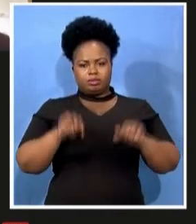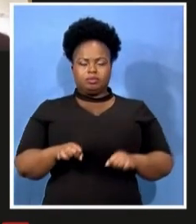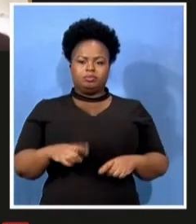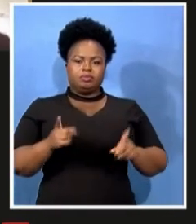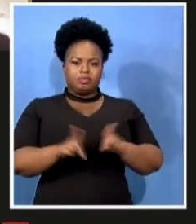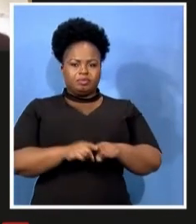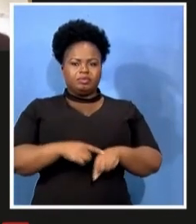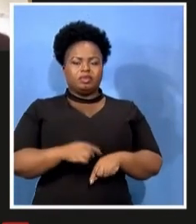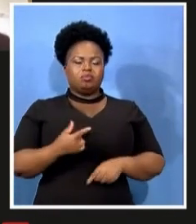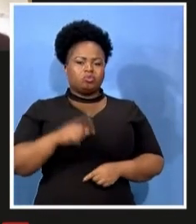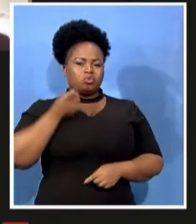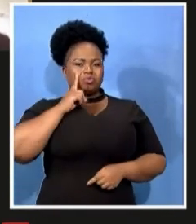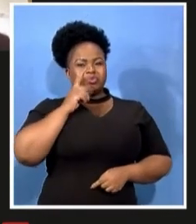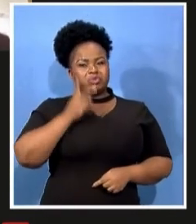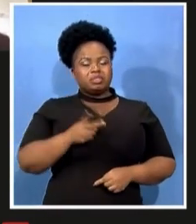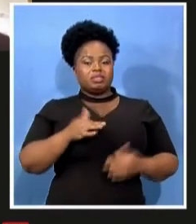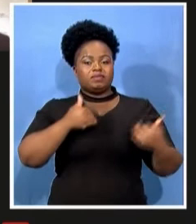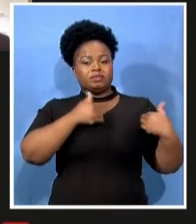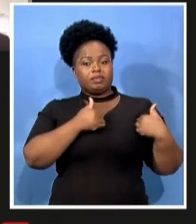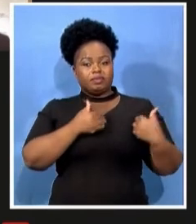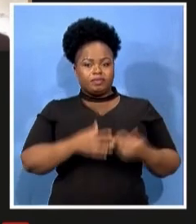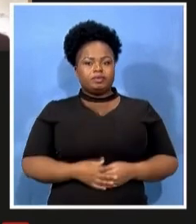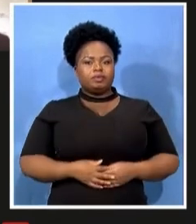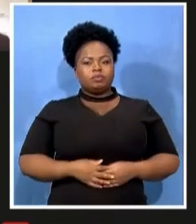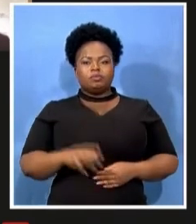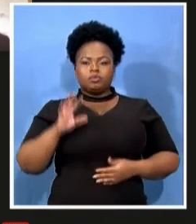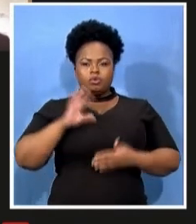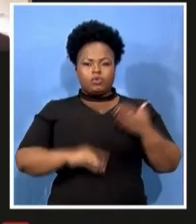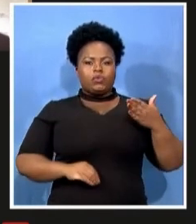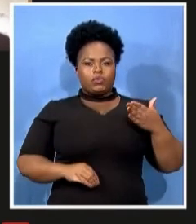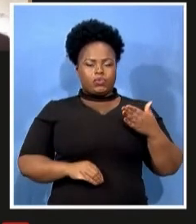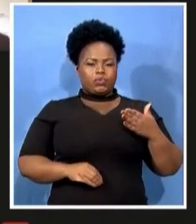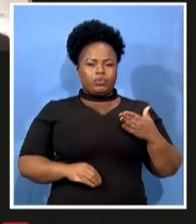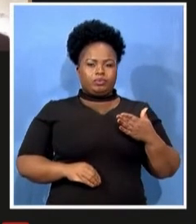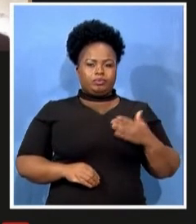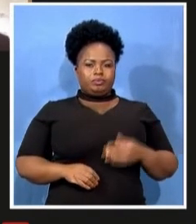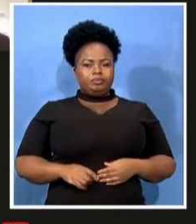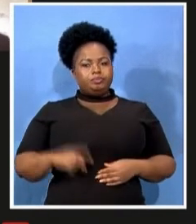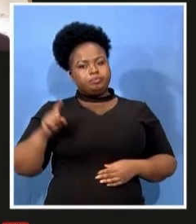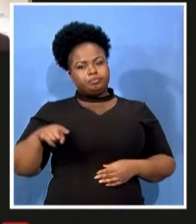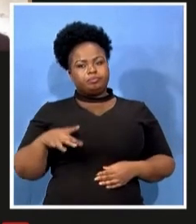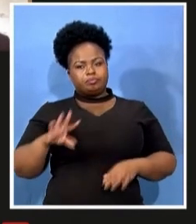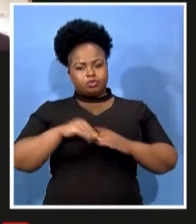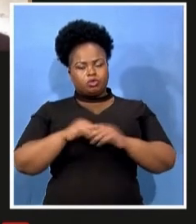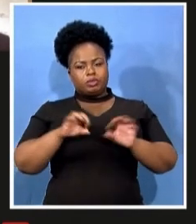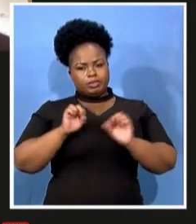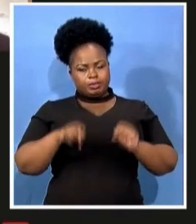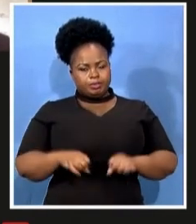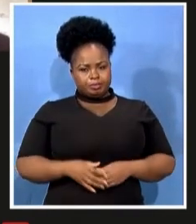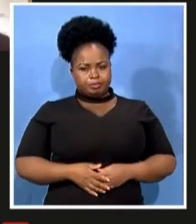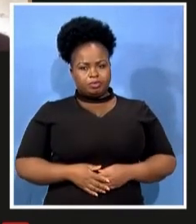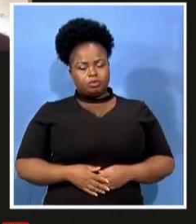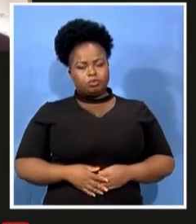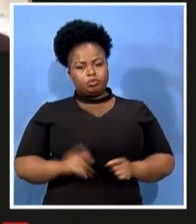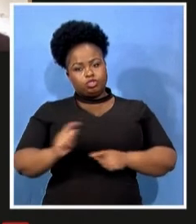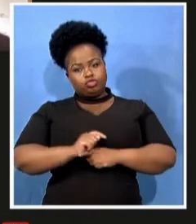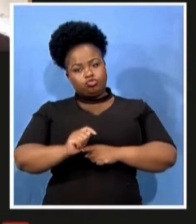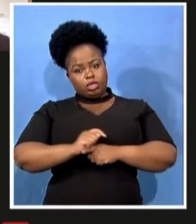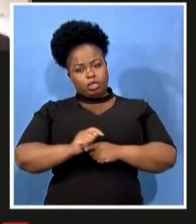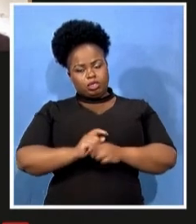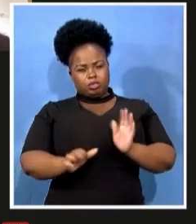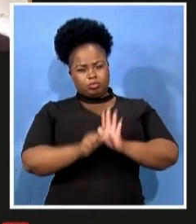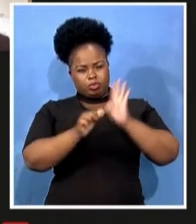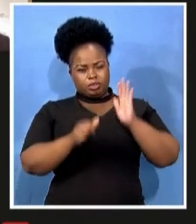going to be all have to be built into the system. The issue of training is going to be important. Our partners,